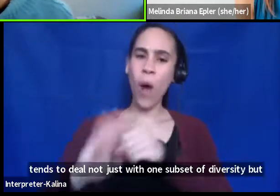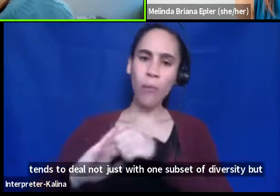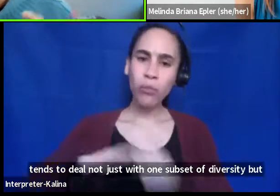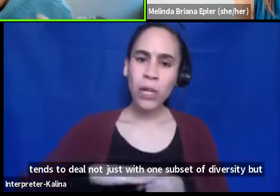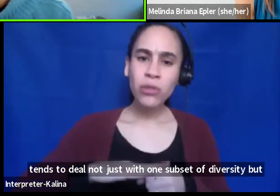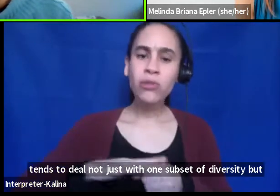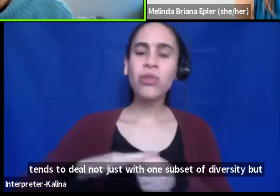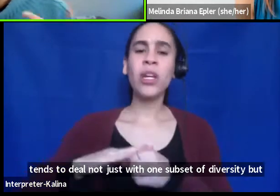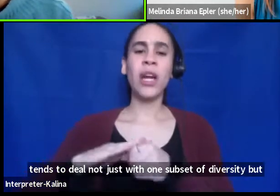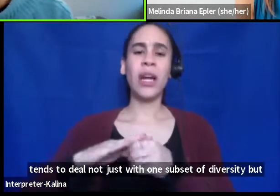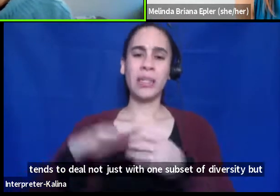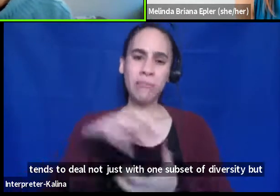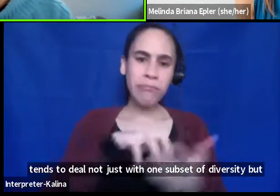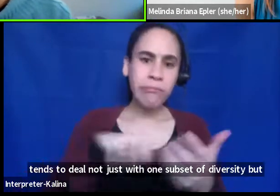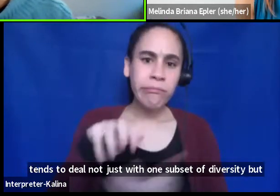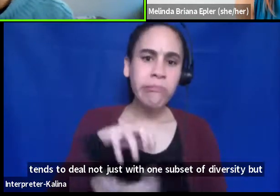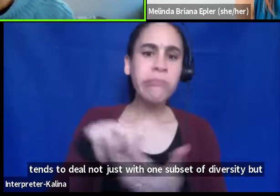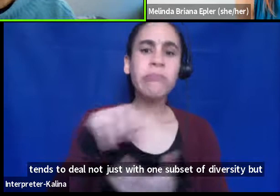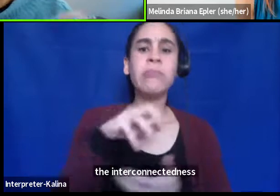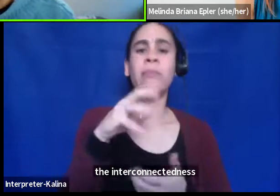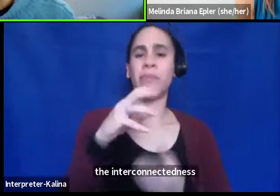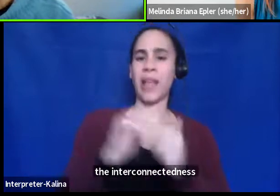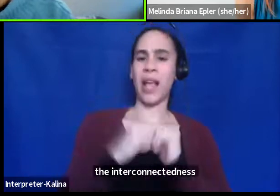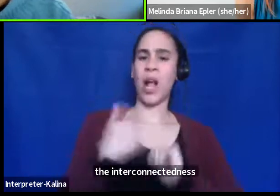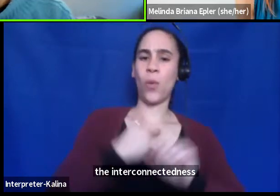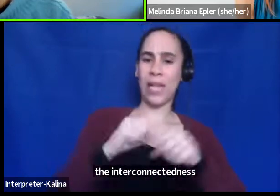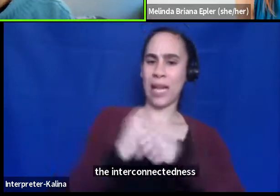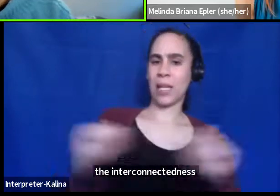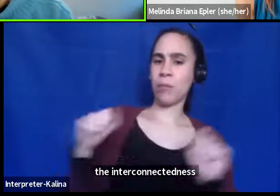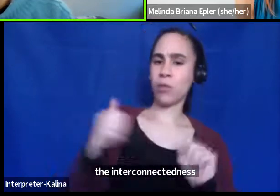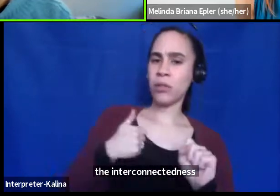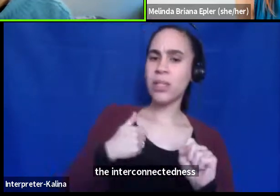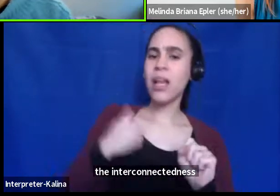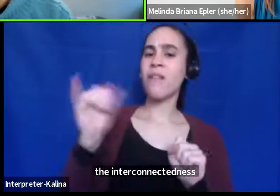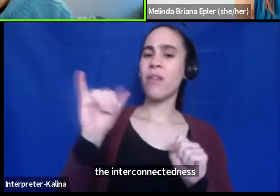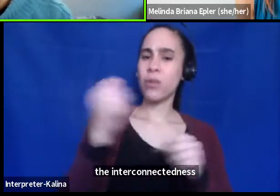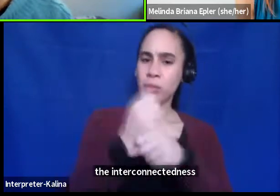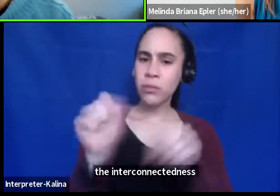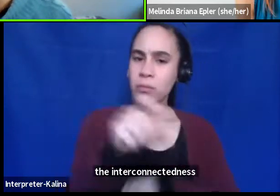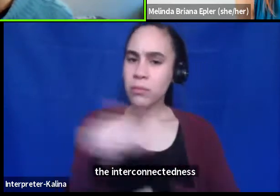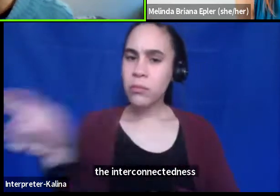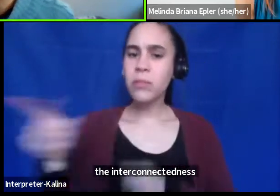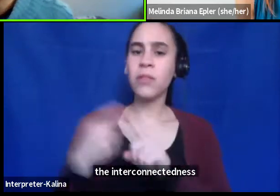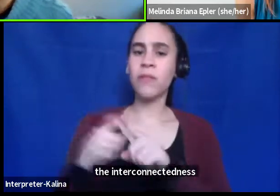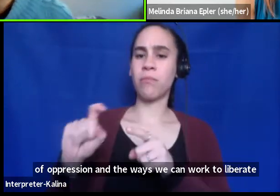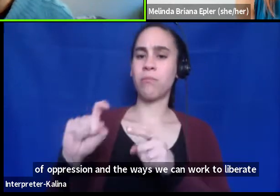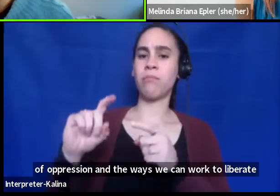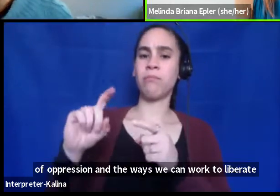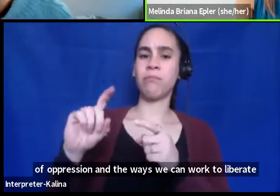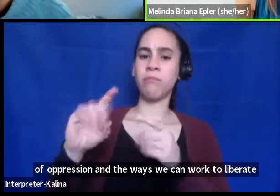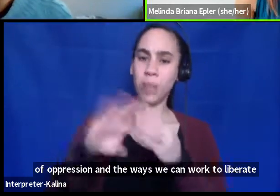to liberate ourselves and then also liberate others from a space of community and connection and empathy.